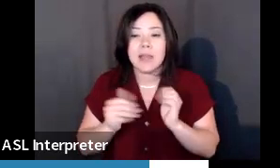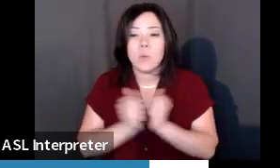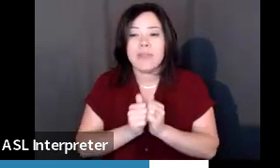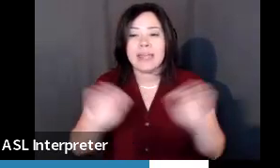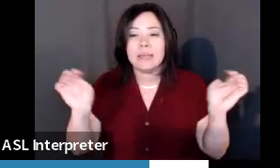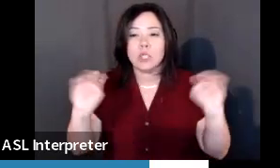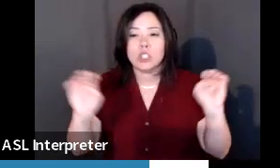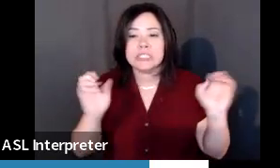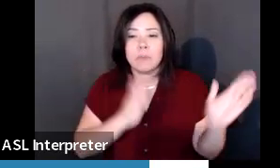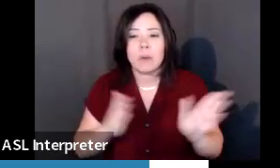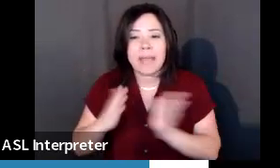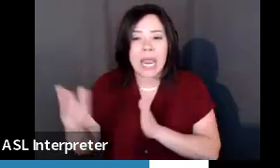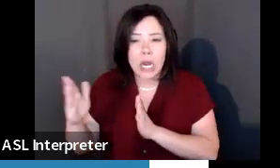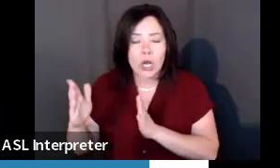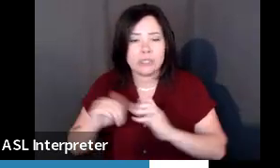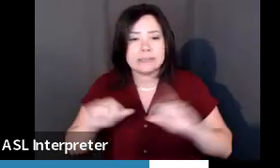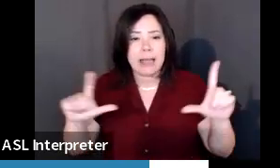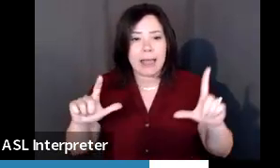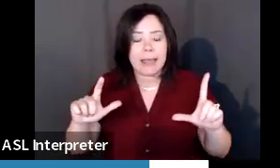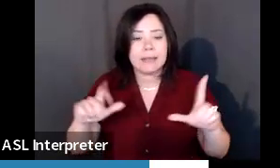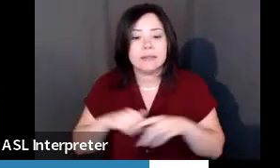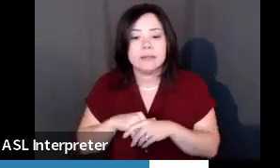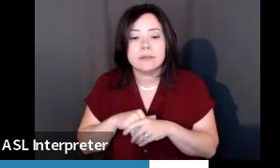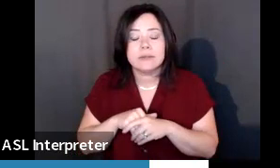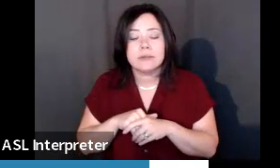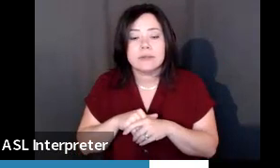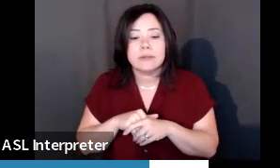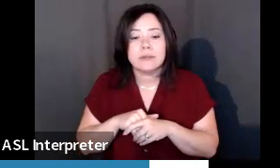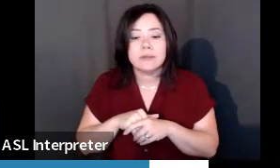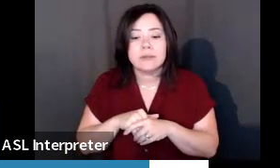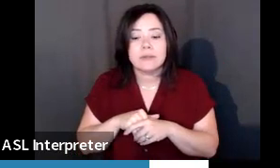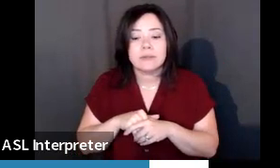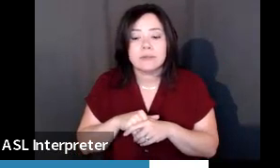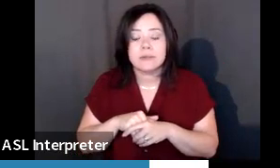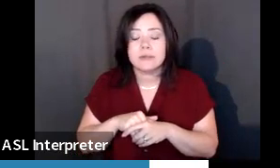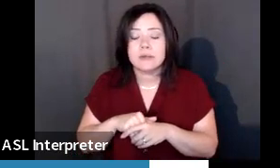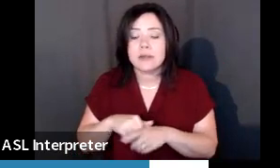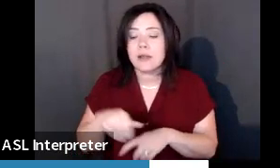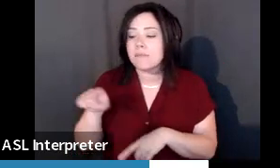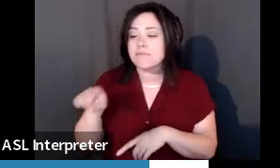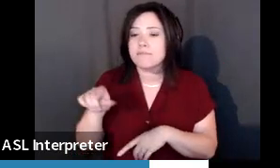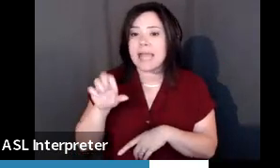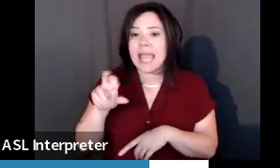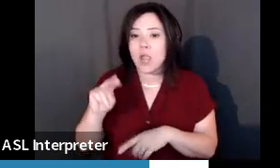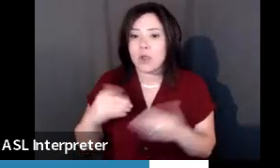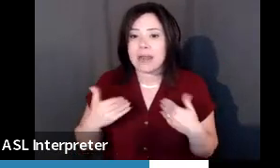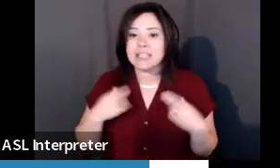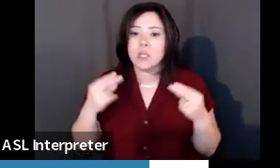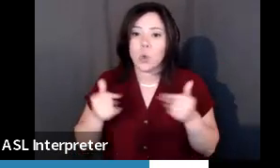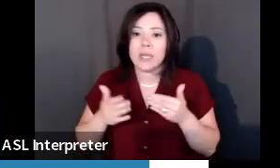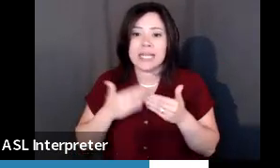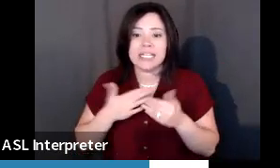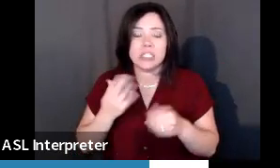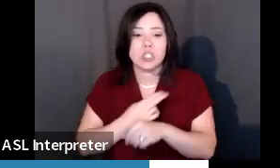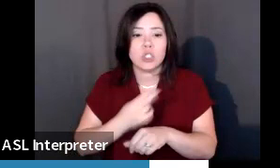slide that I forgot to mention, she has throughout her home quick and easy to use